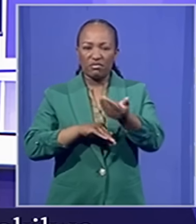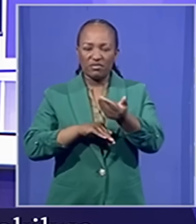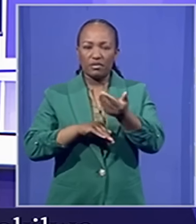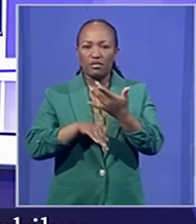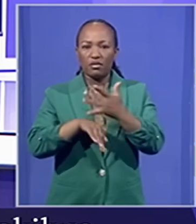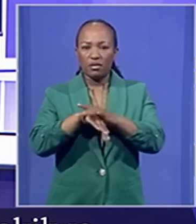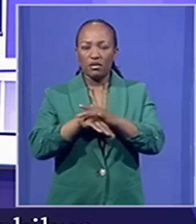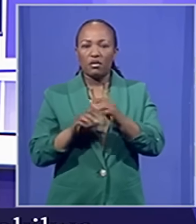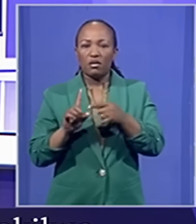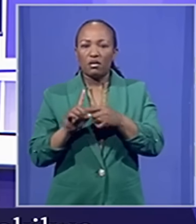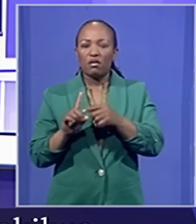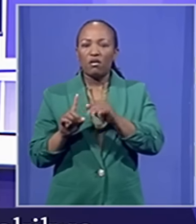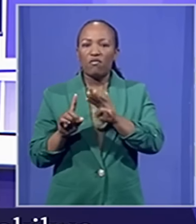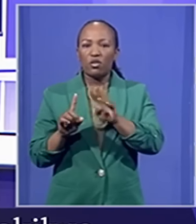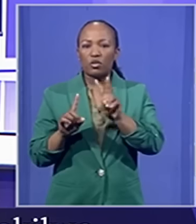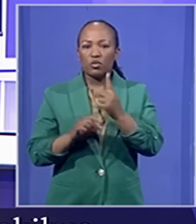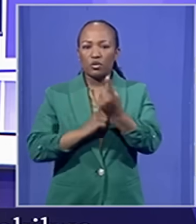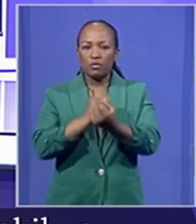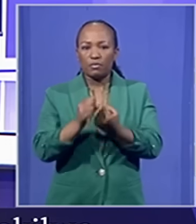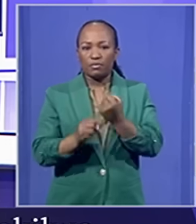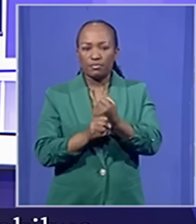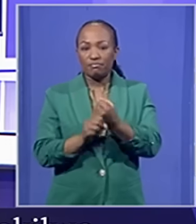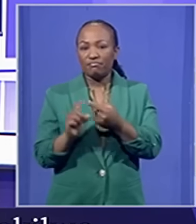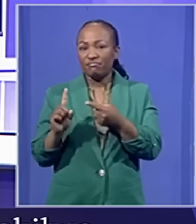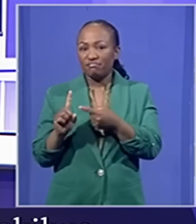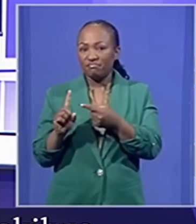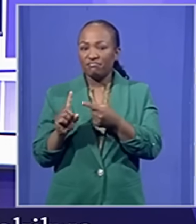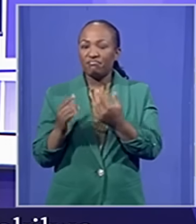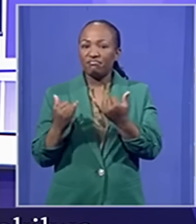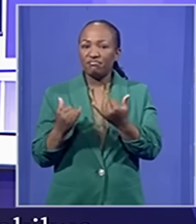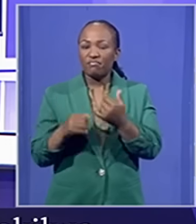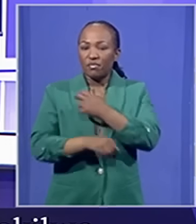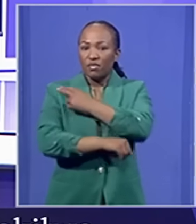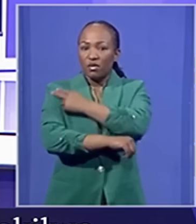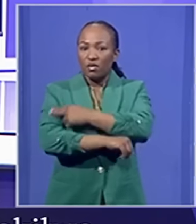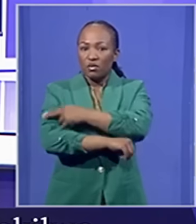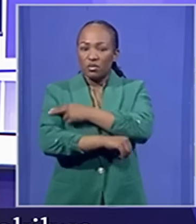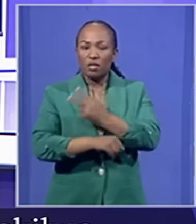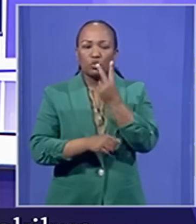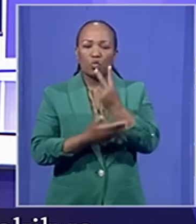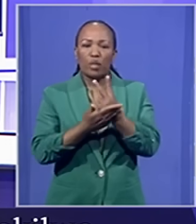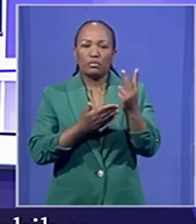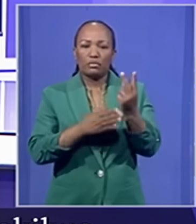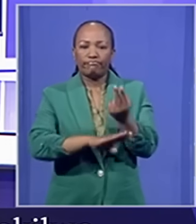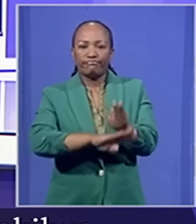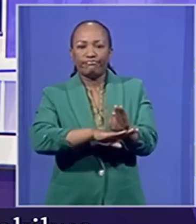le 42. Madia o ntse kwa bookelong dibeke di le 2.